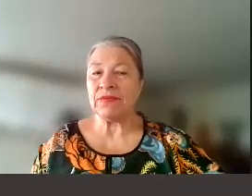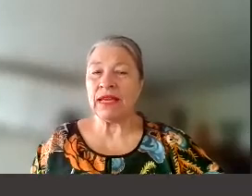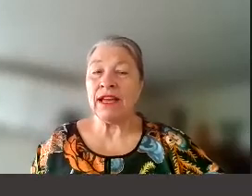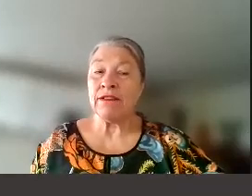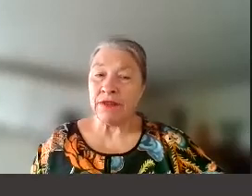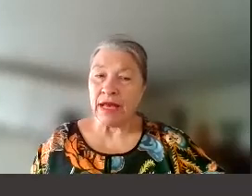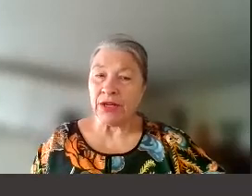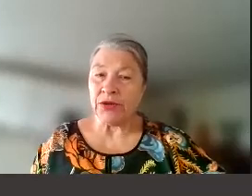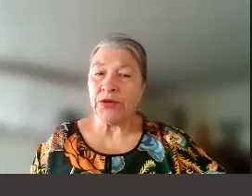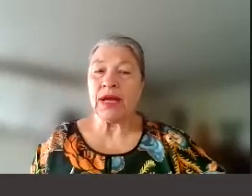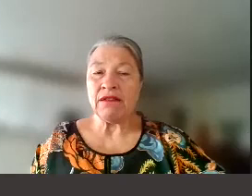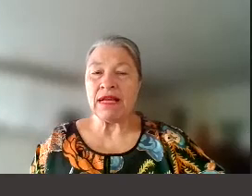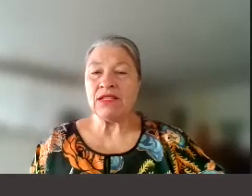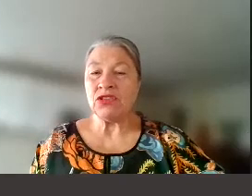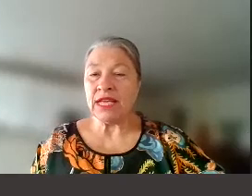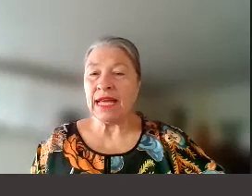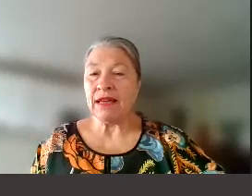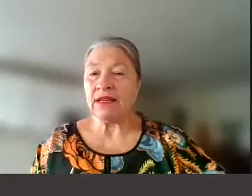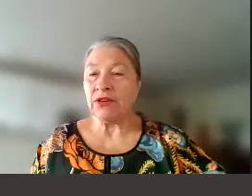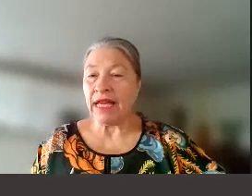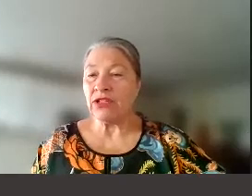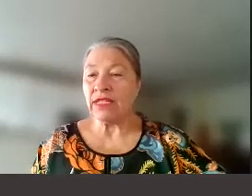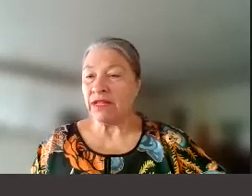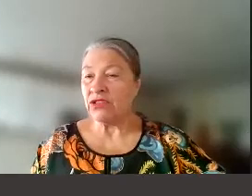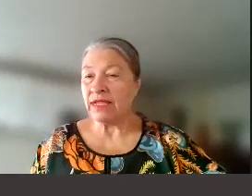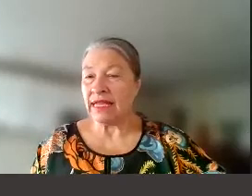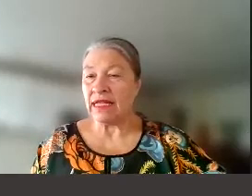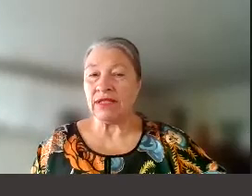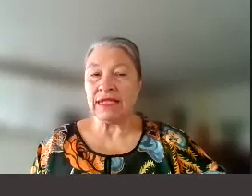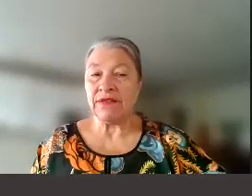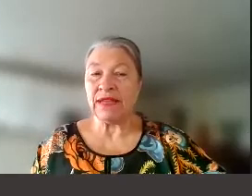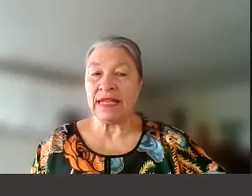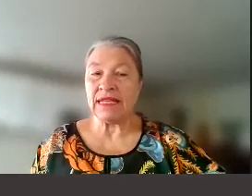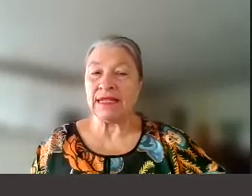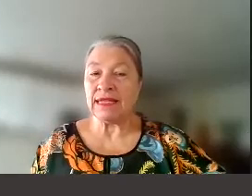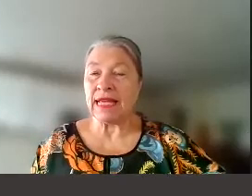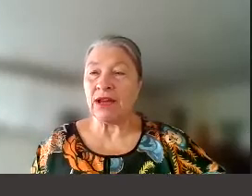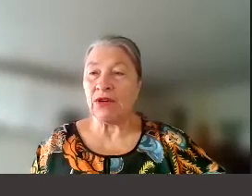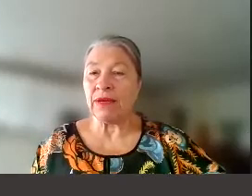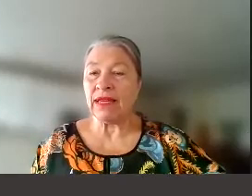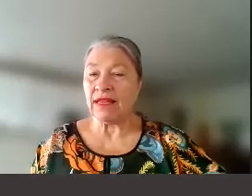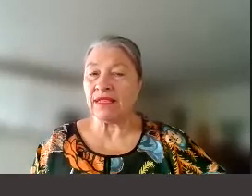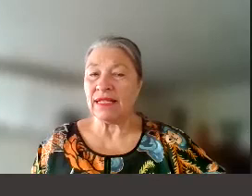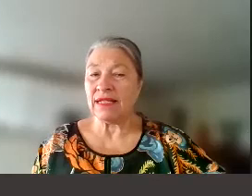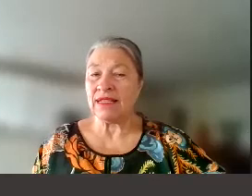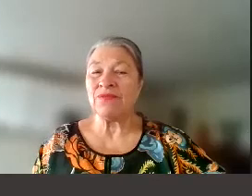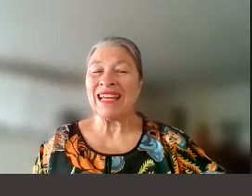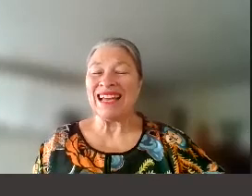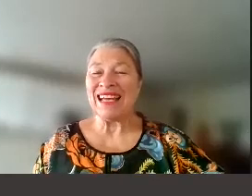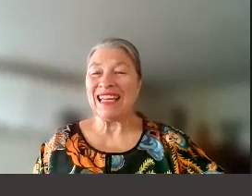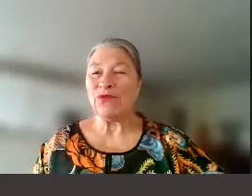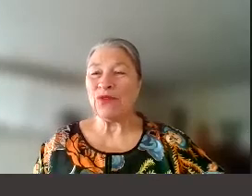meetings. Whānau are asked to check out the locations of interest here to see if they need to stay home and get